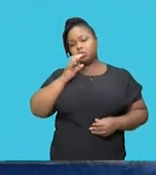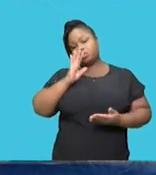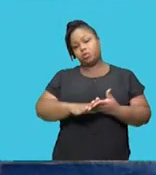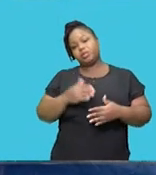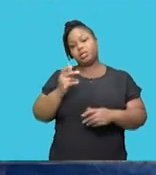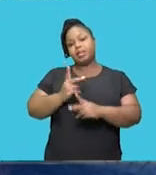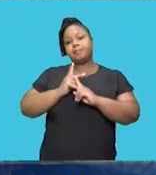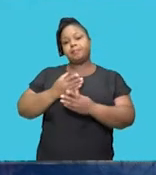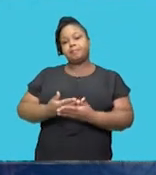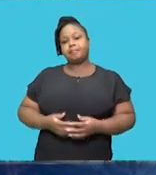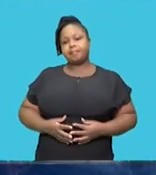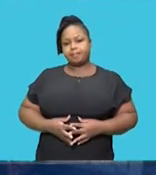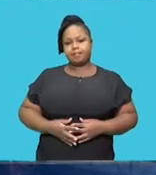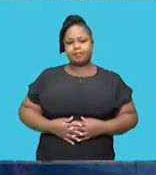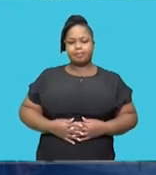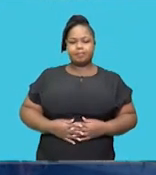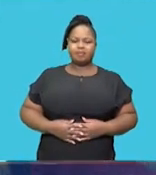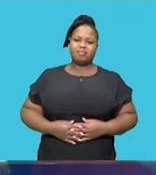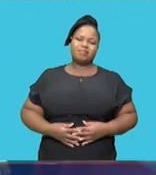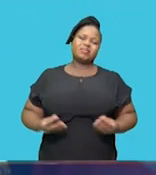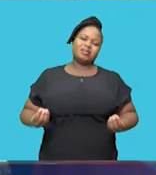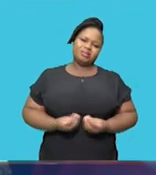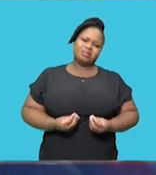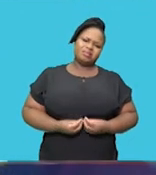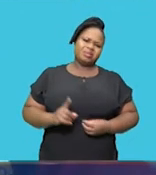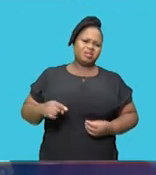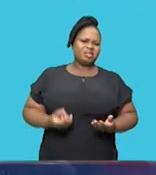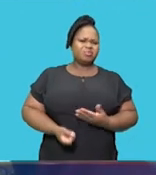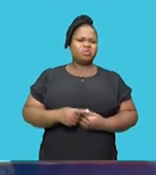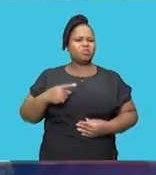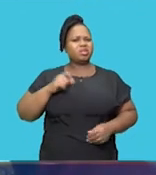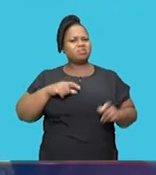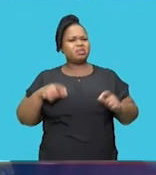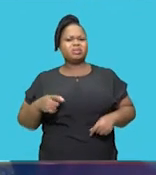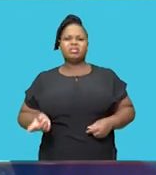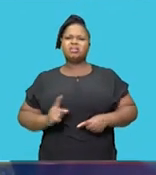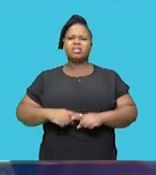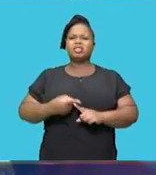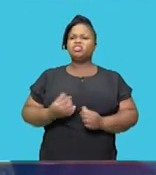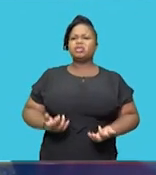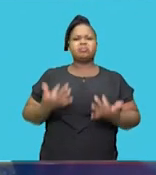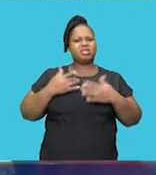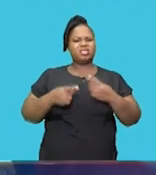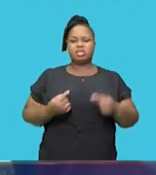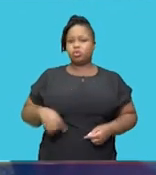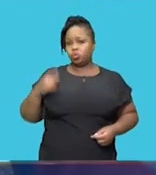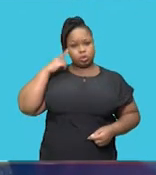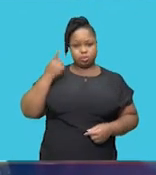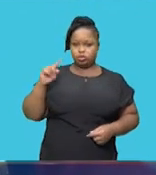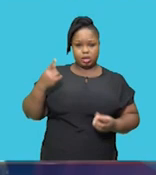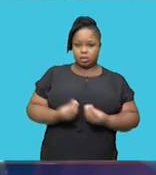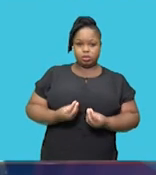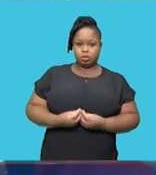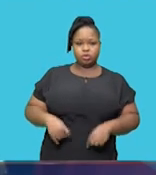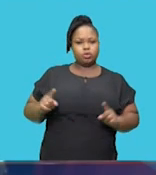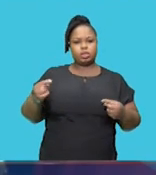isithembiso sakhe. Something has to give. People are taken to the streets in different extensions, burning tires. I don't feel that's the right thing to do. You cannot burn